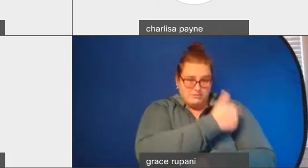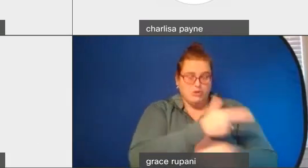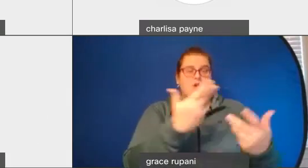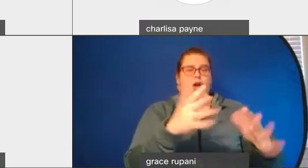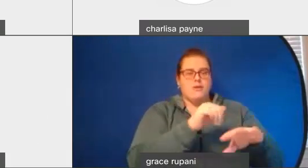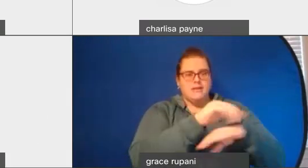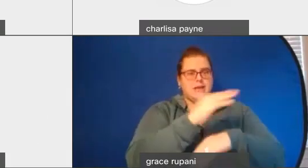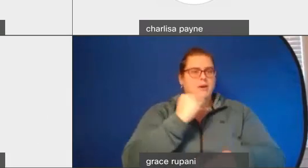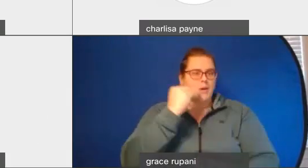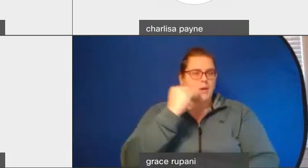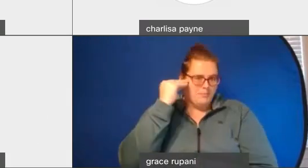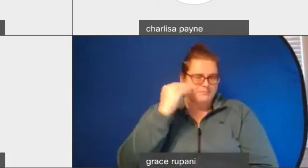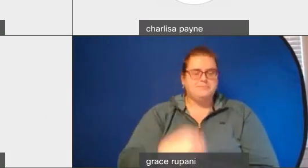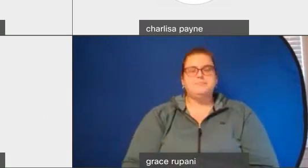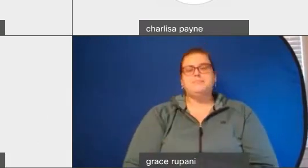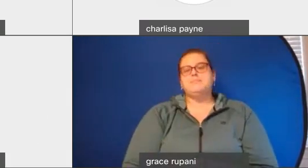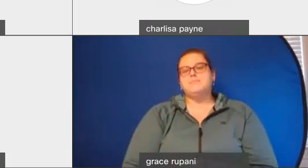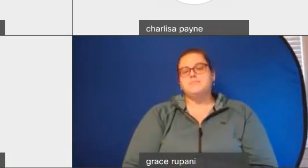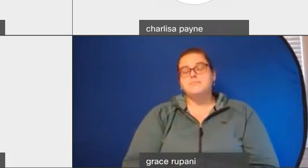In terms of placements,